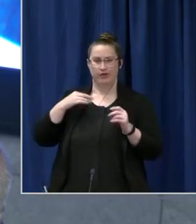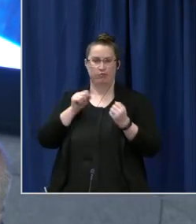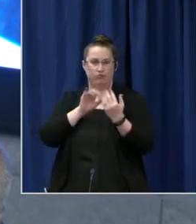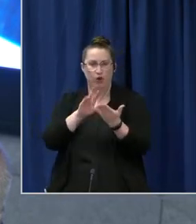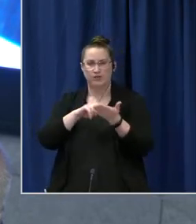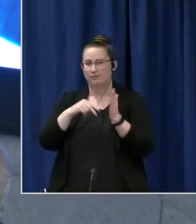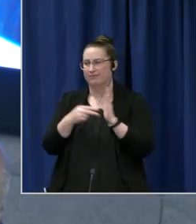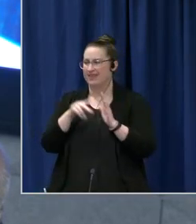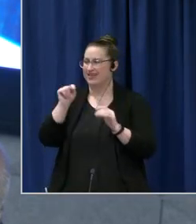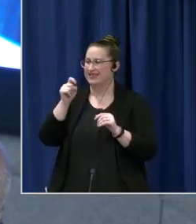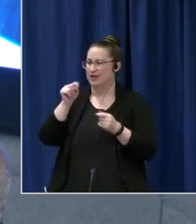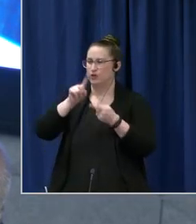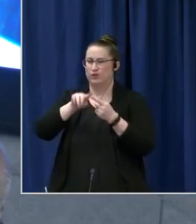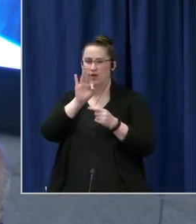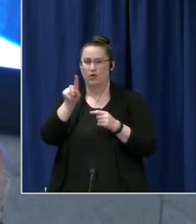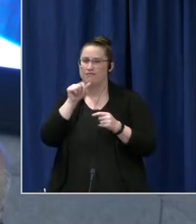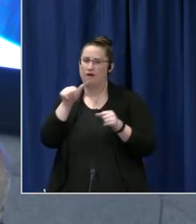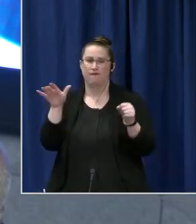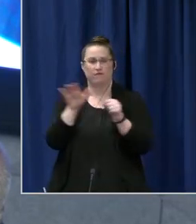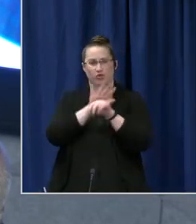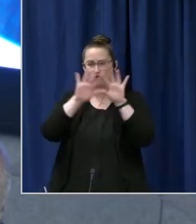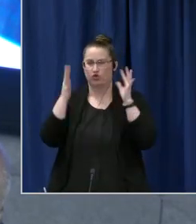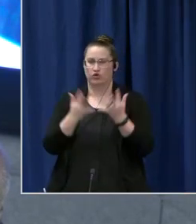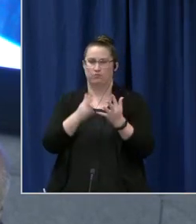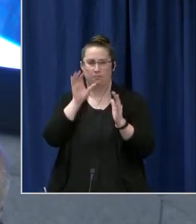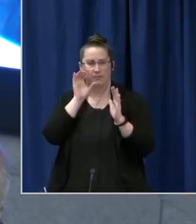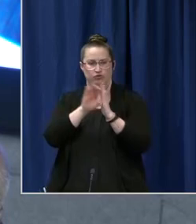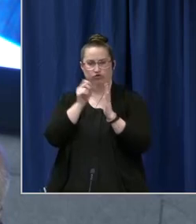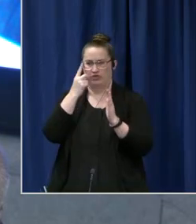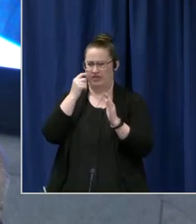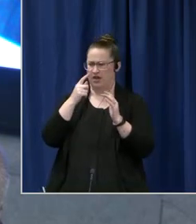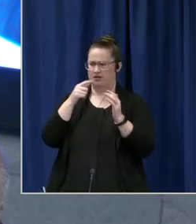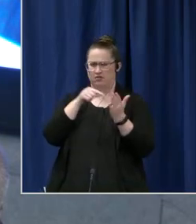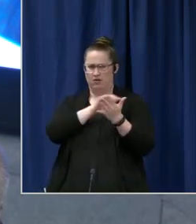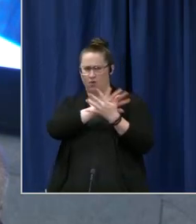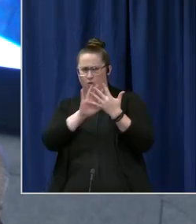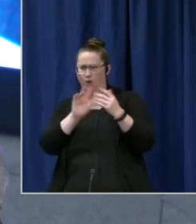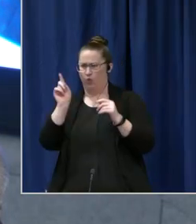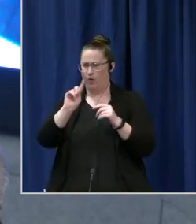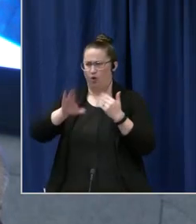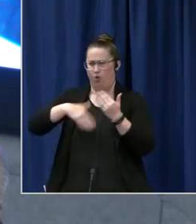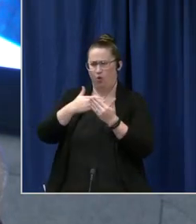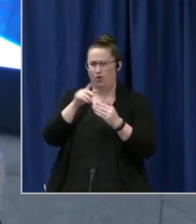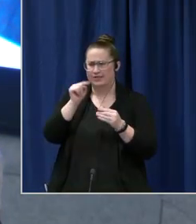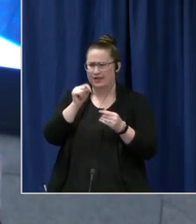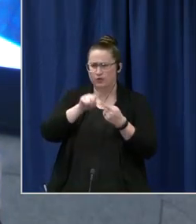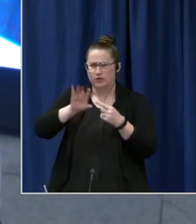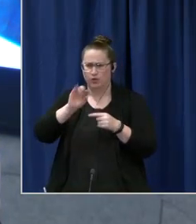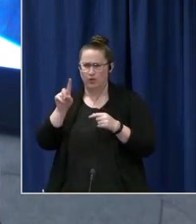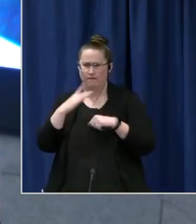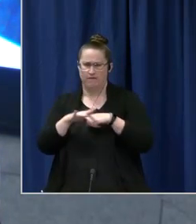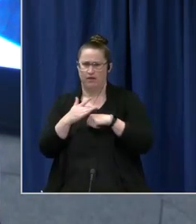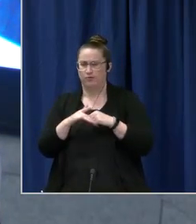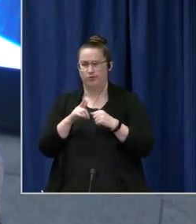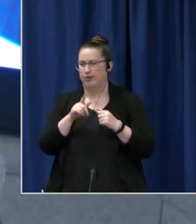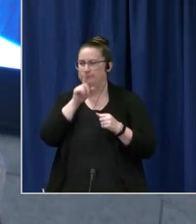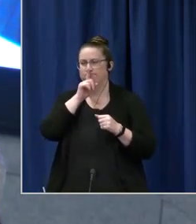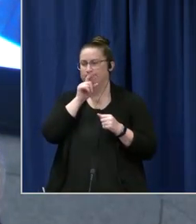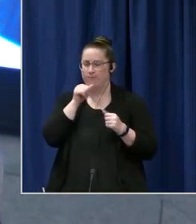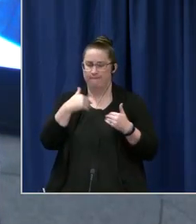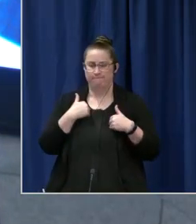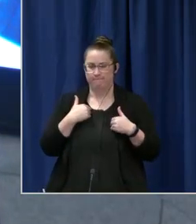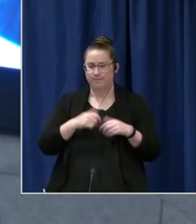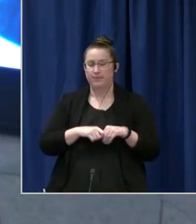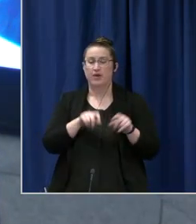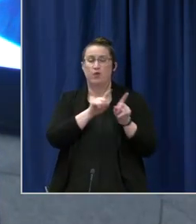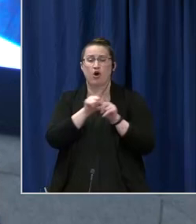does not show a full picture for consumers of where text to 911 service is available in the United States. We are also